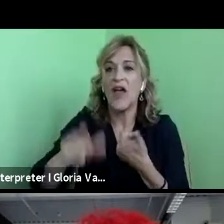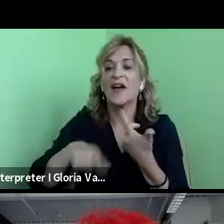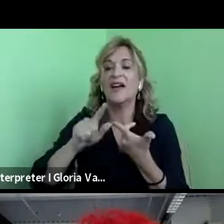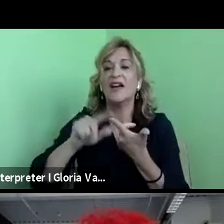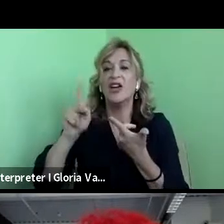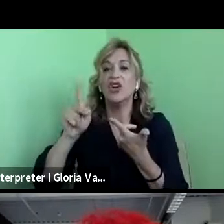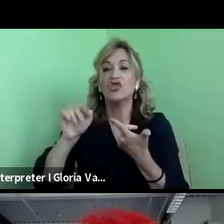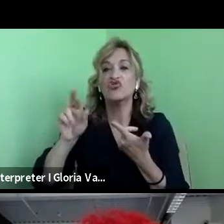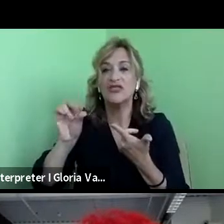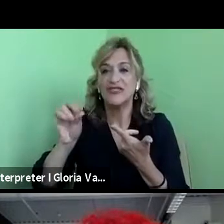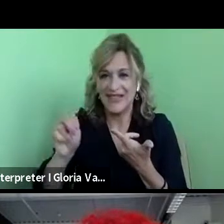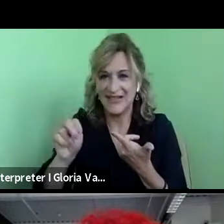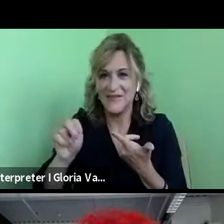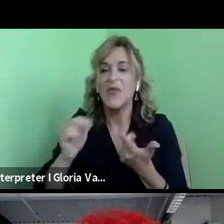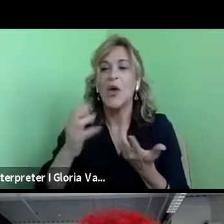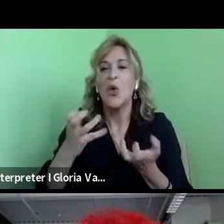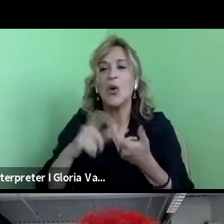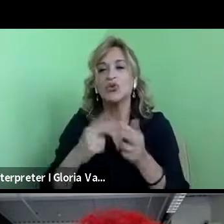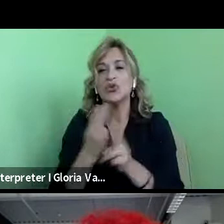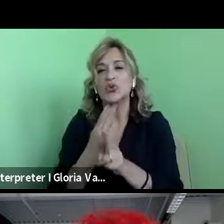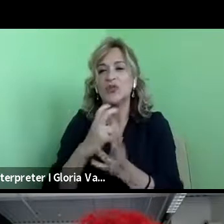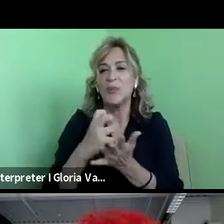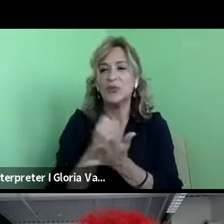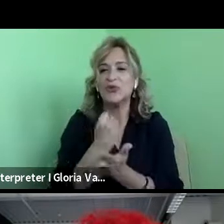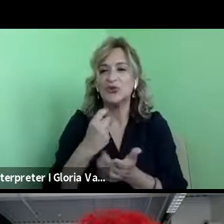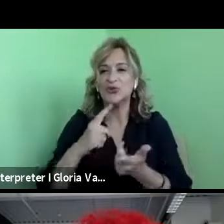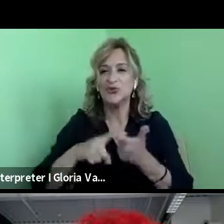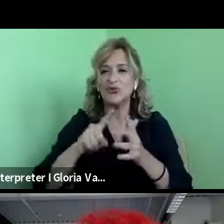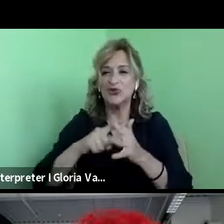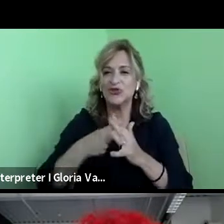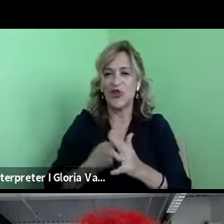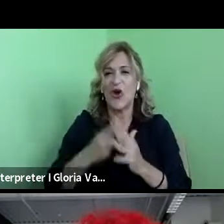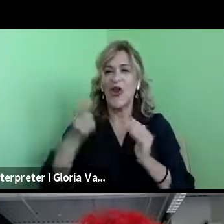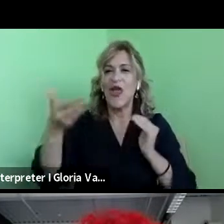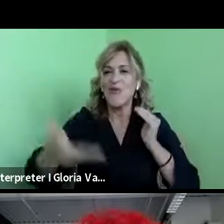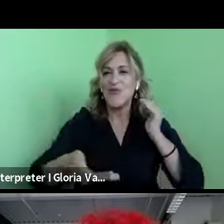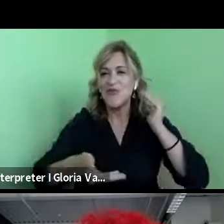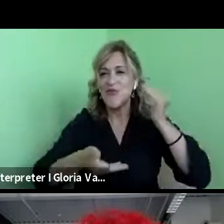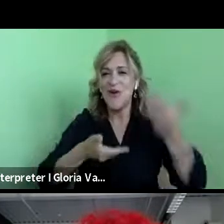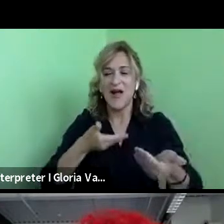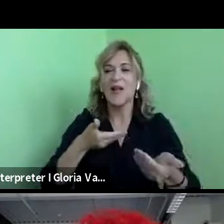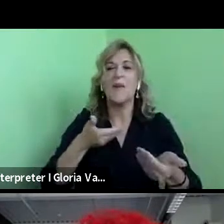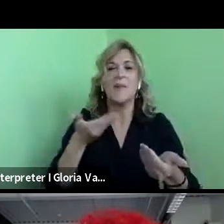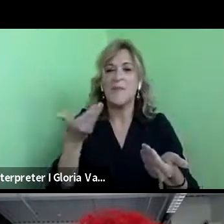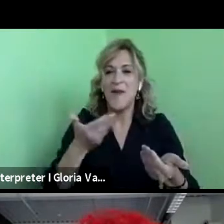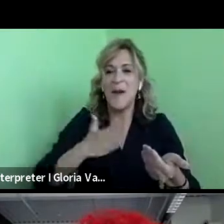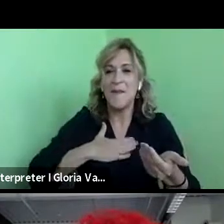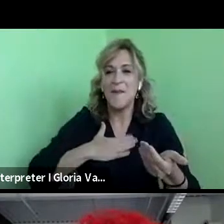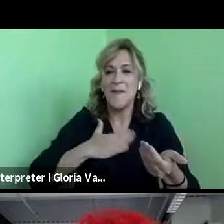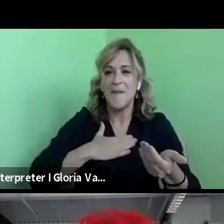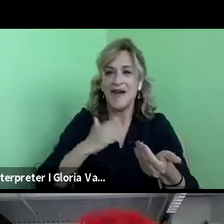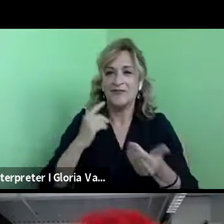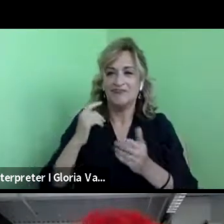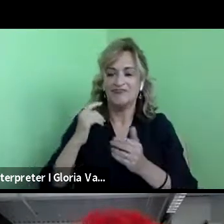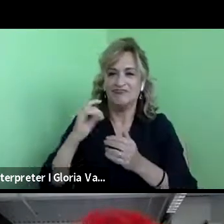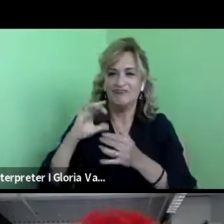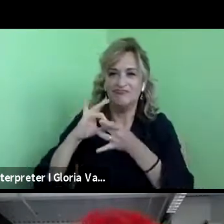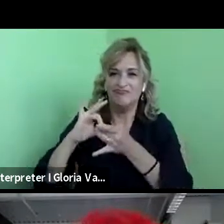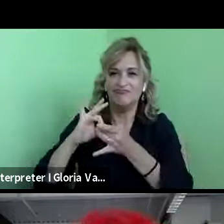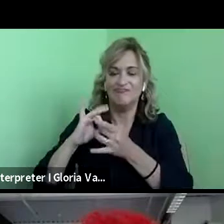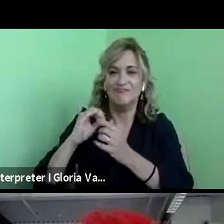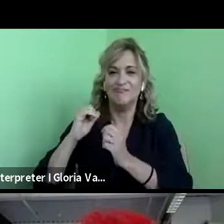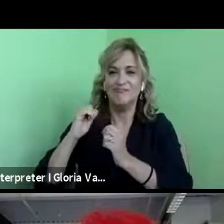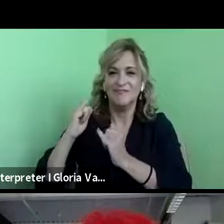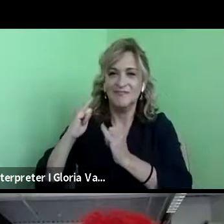and also want to use this opportunity to kick it off and welcome my co-hosts, co-conspirators in